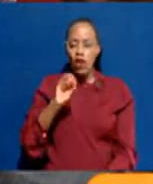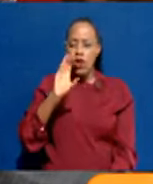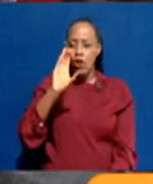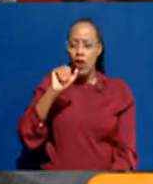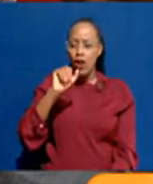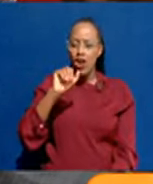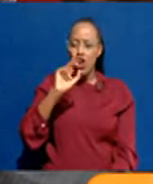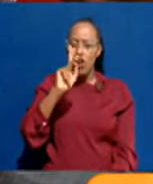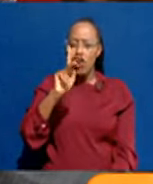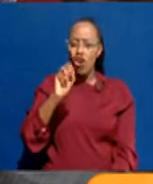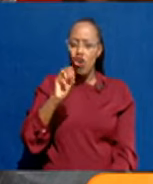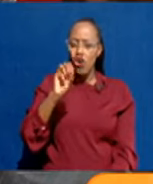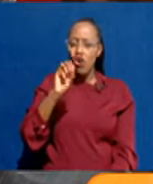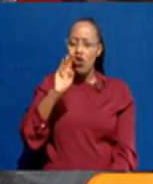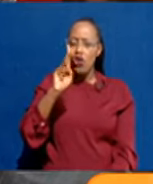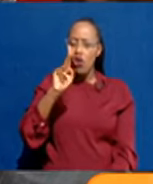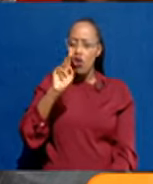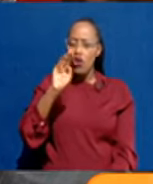Combo.